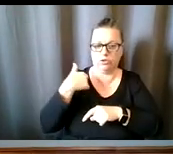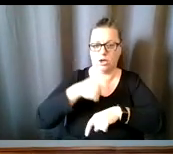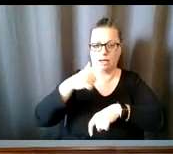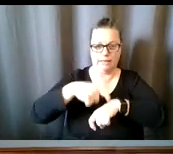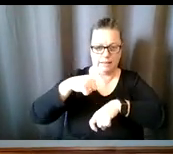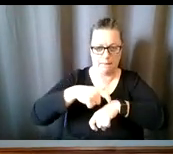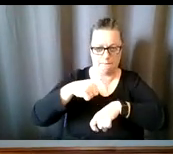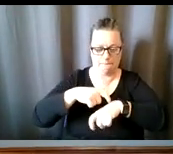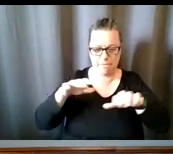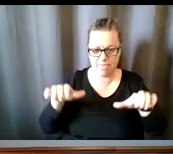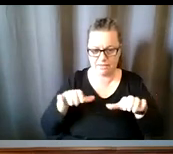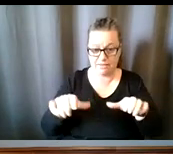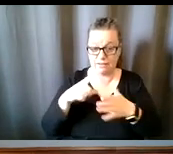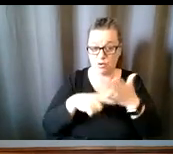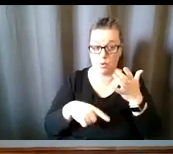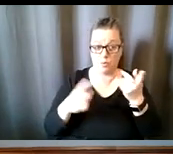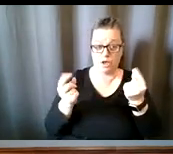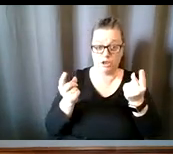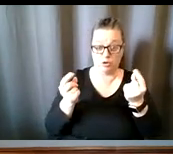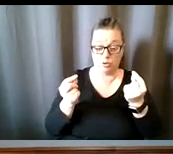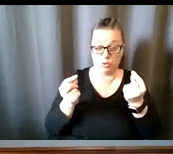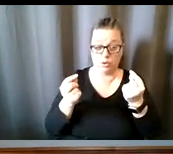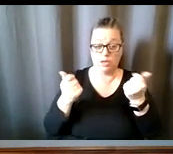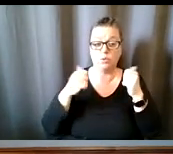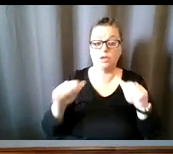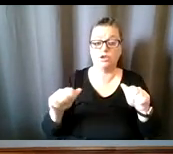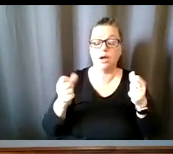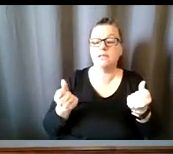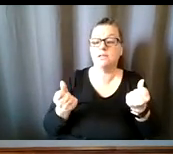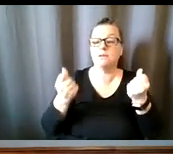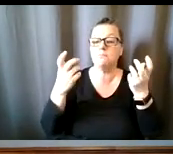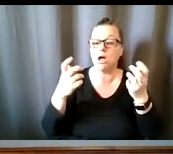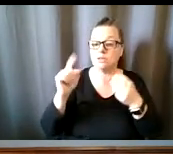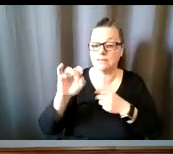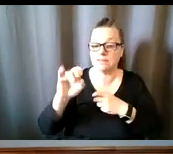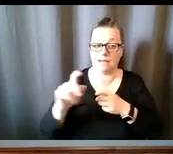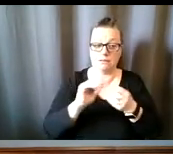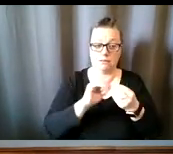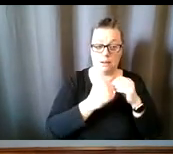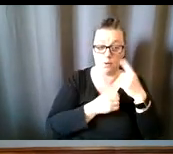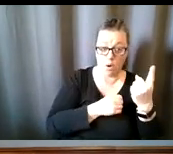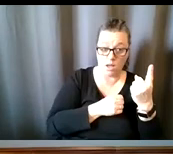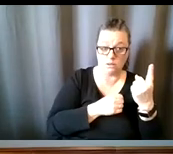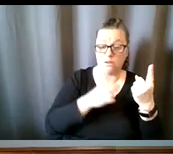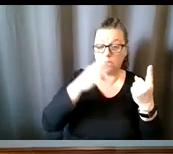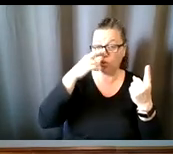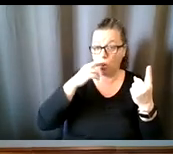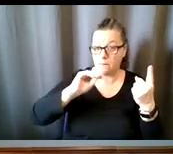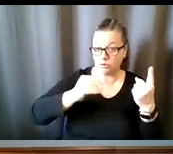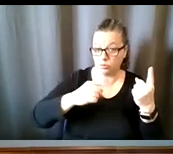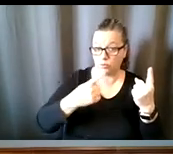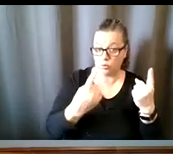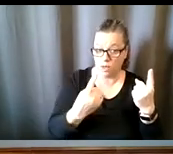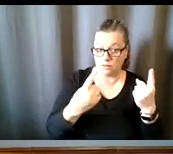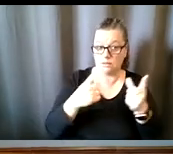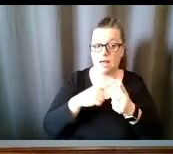here. So what we're going to do is we're going to try to multitask. What we're going to do is we're going to write the number 1, then the Roman numeral 1, which is I,